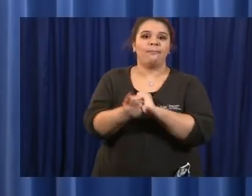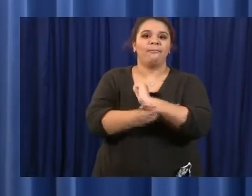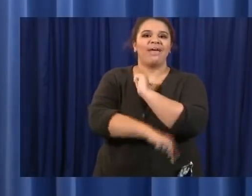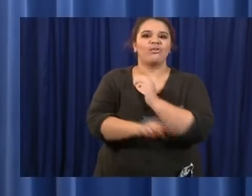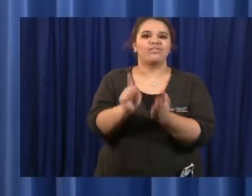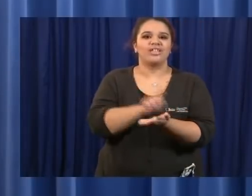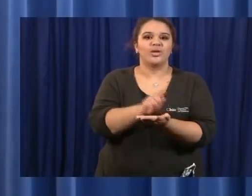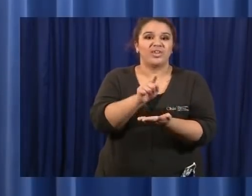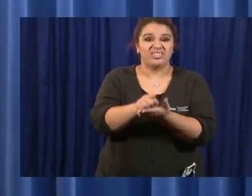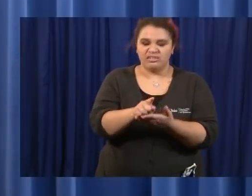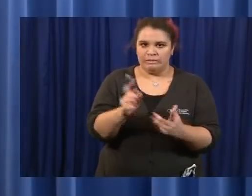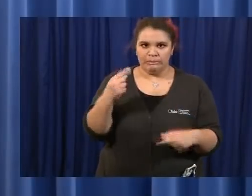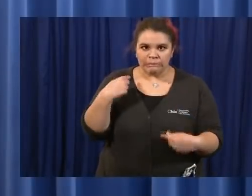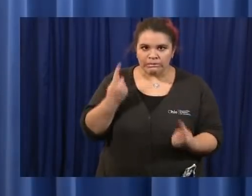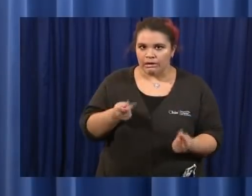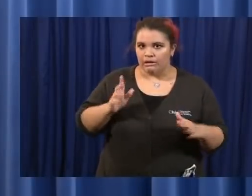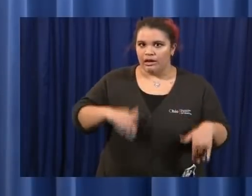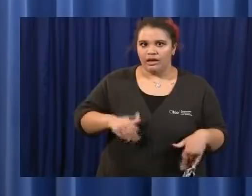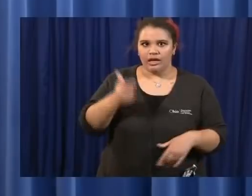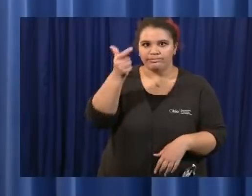getting?